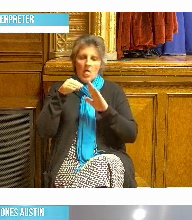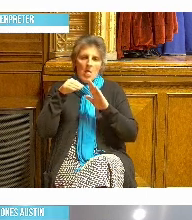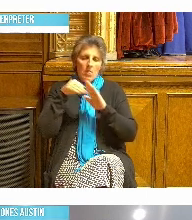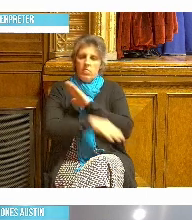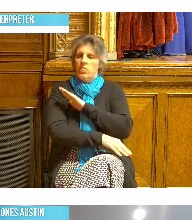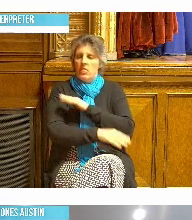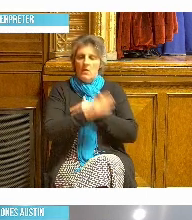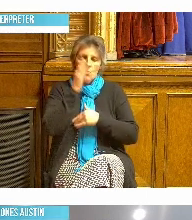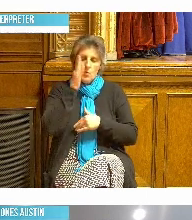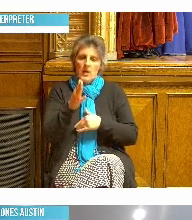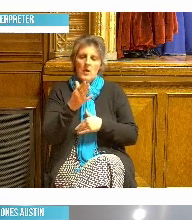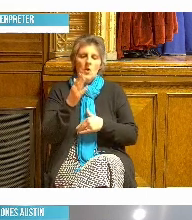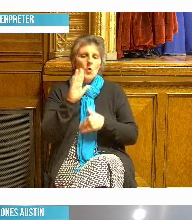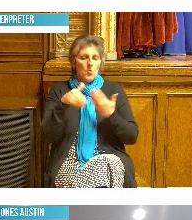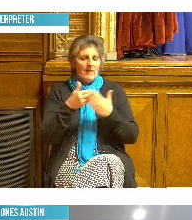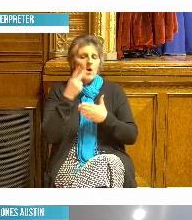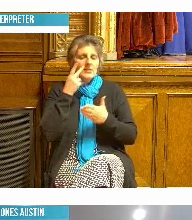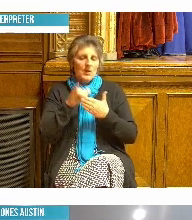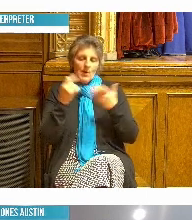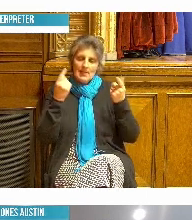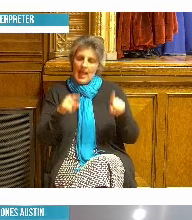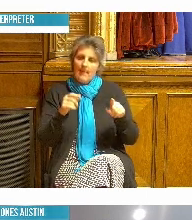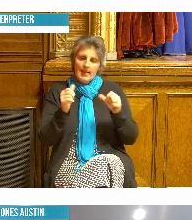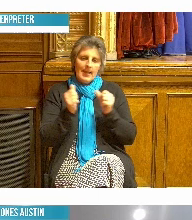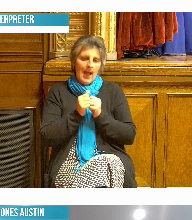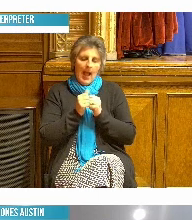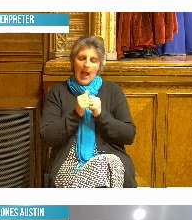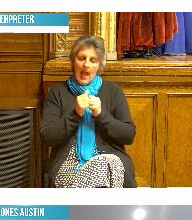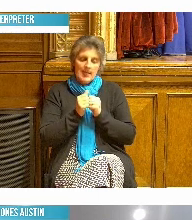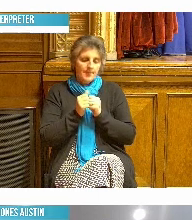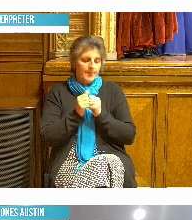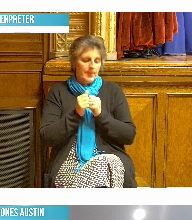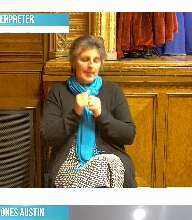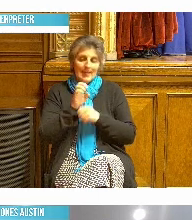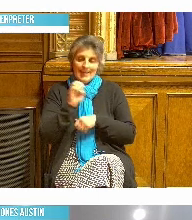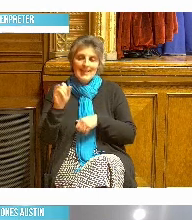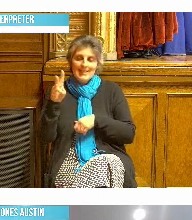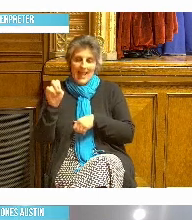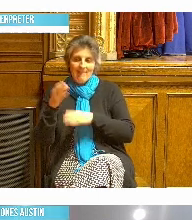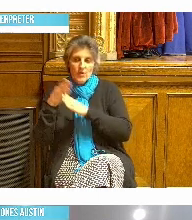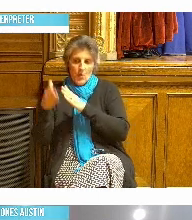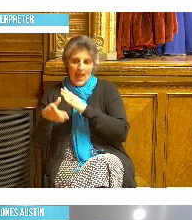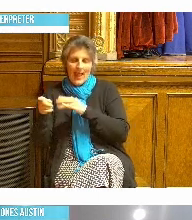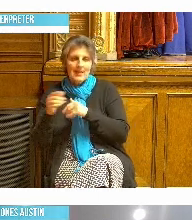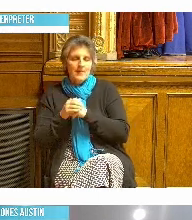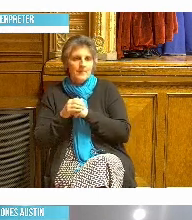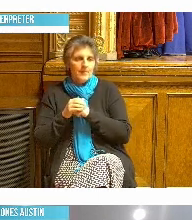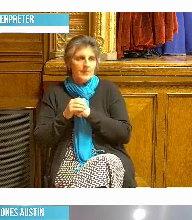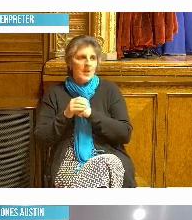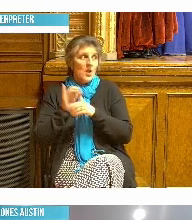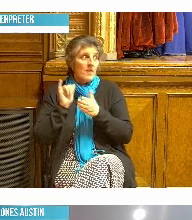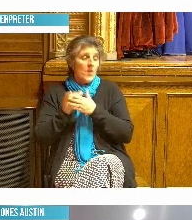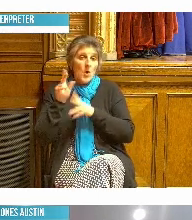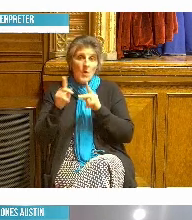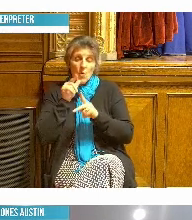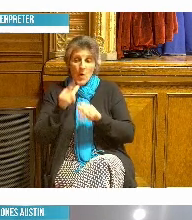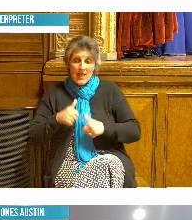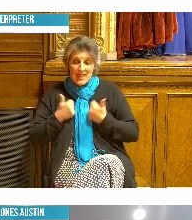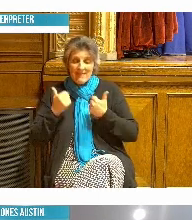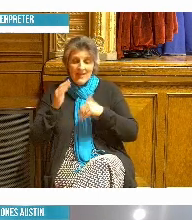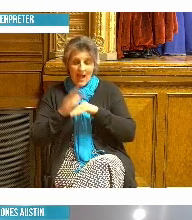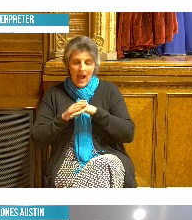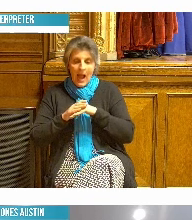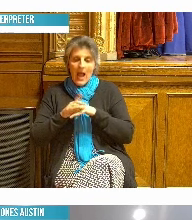map. We've all seen it was happening on the East Avenue end. Those folks that are living